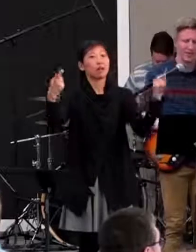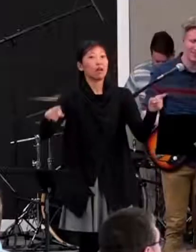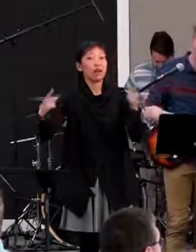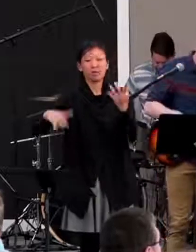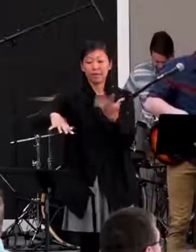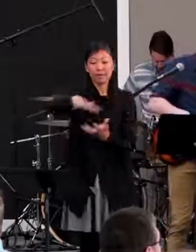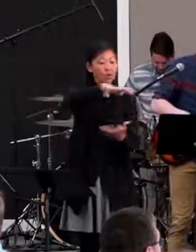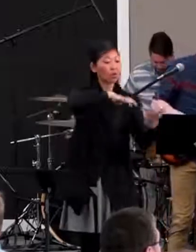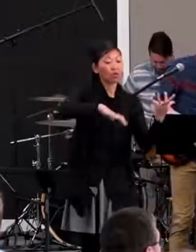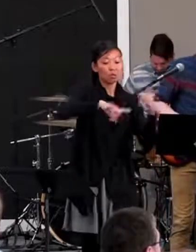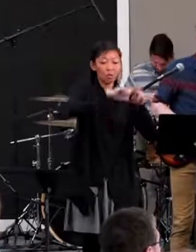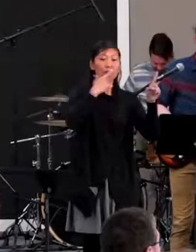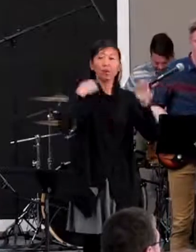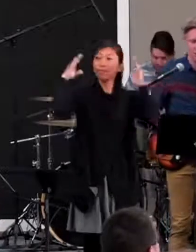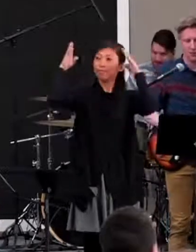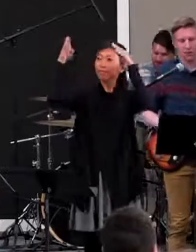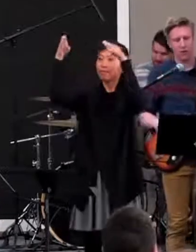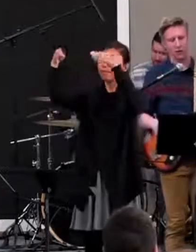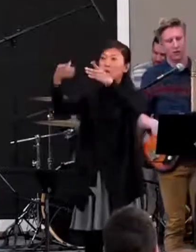Covenant